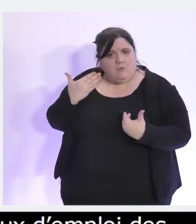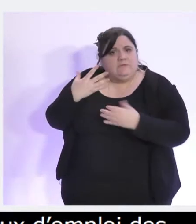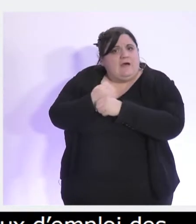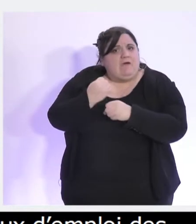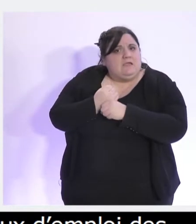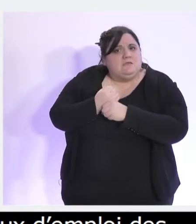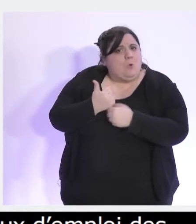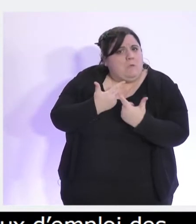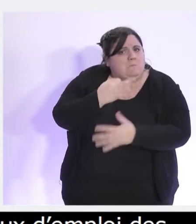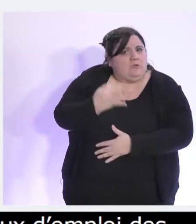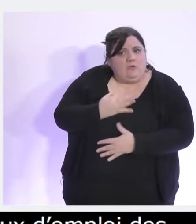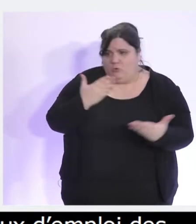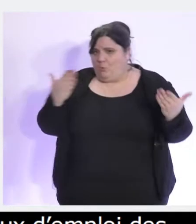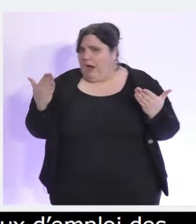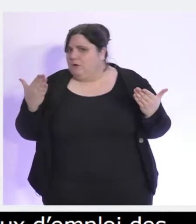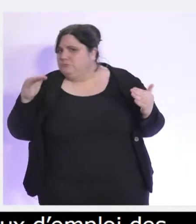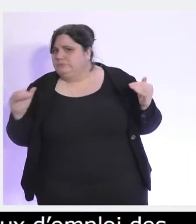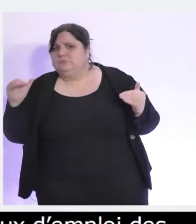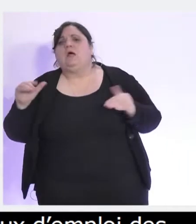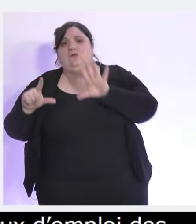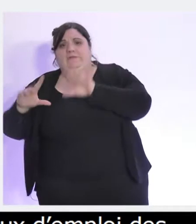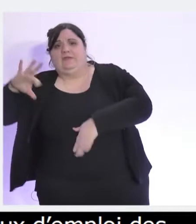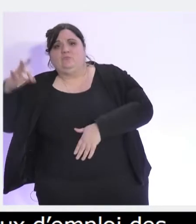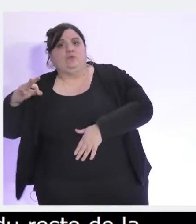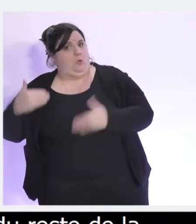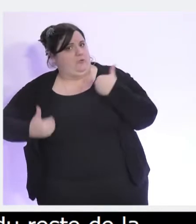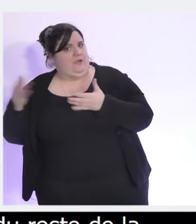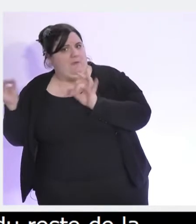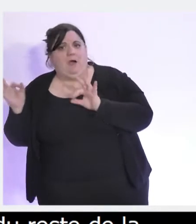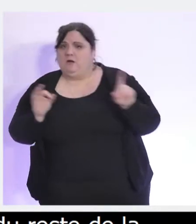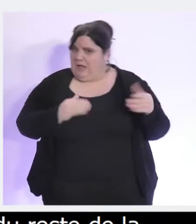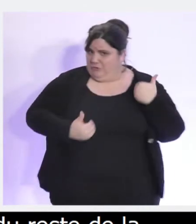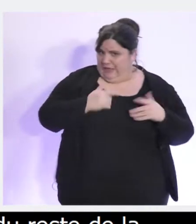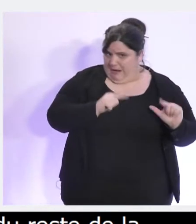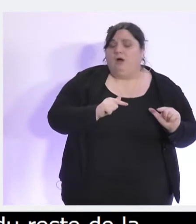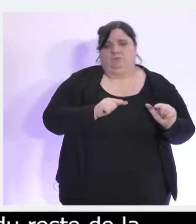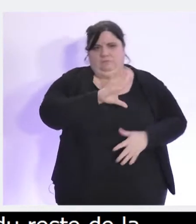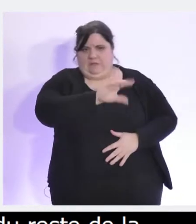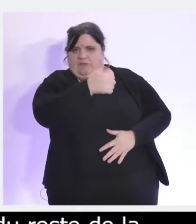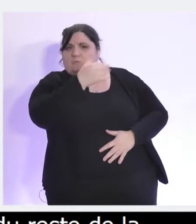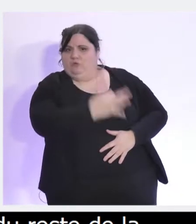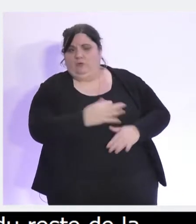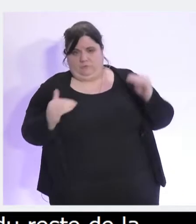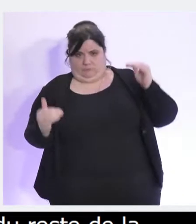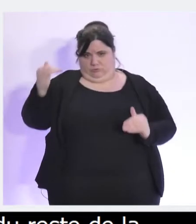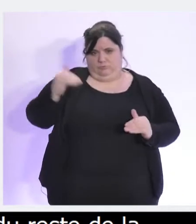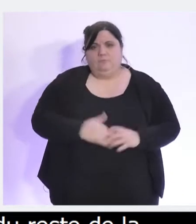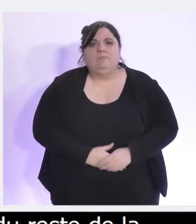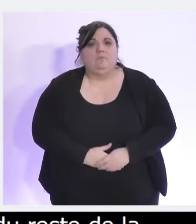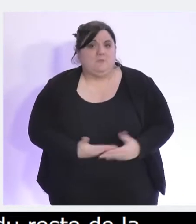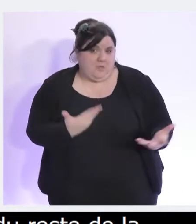people with handicaps working is still low. So there are still many obstacles, such as